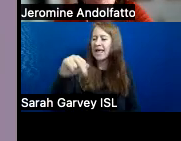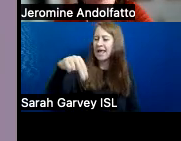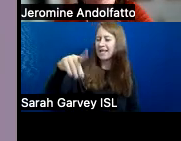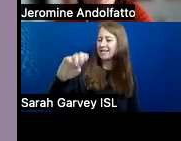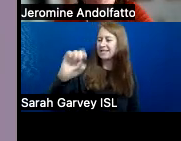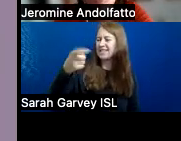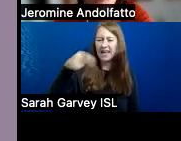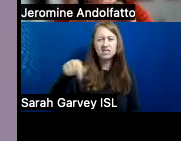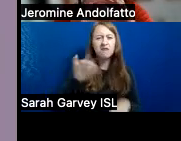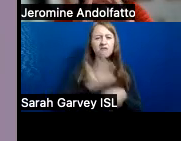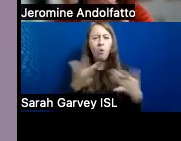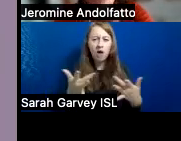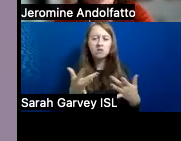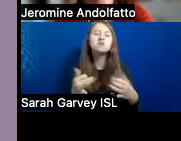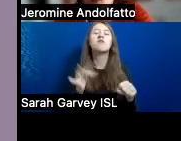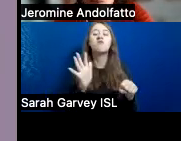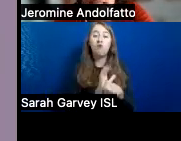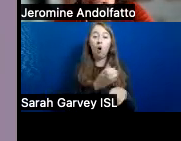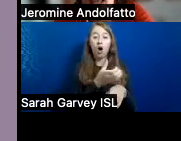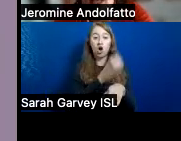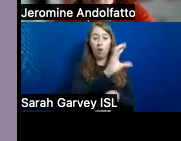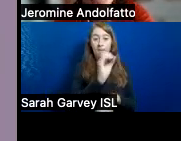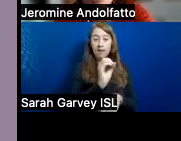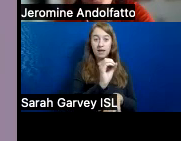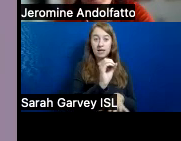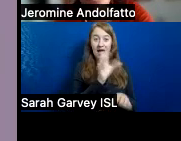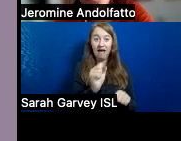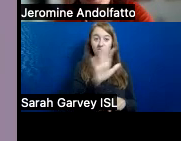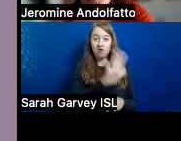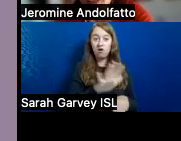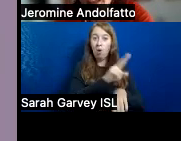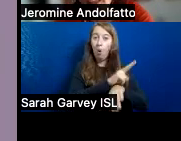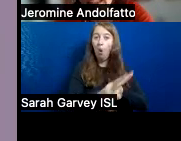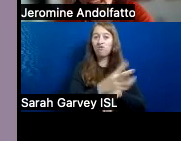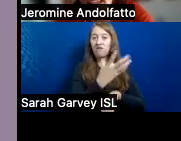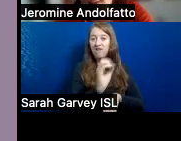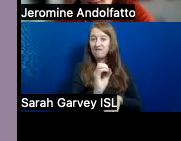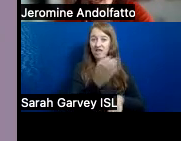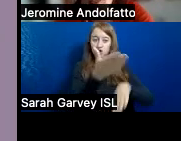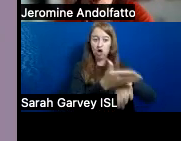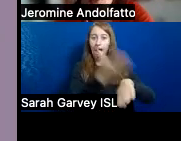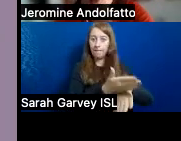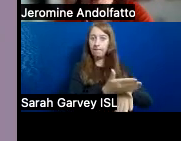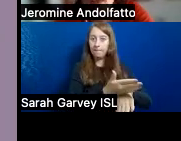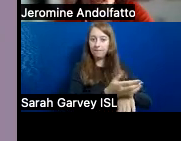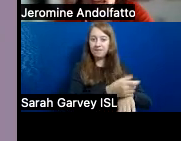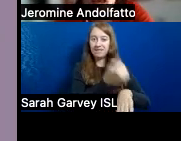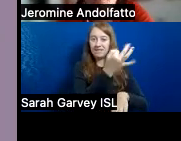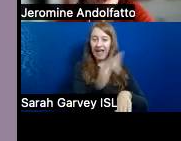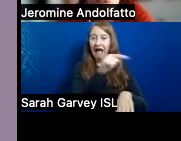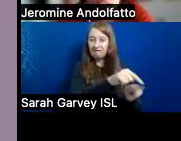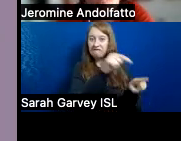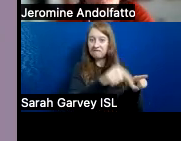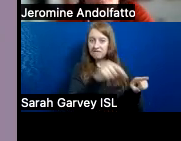have over 50 employees, and they request them to calculate the index based on gender pay